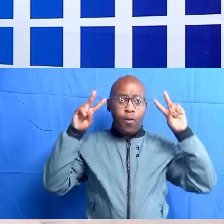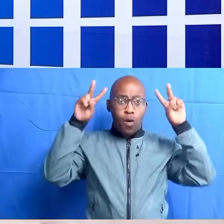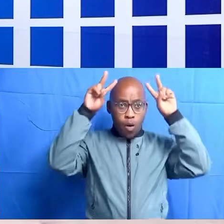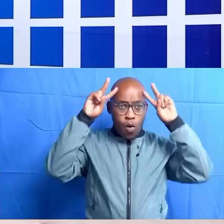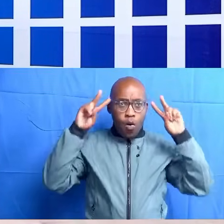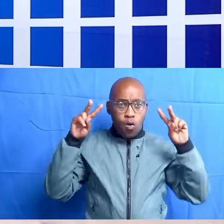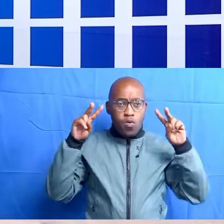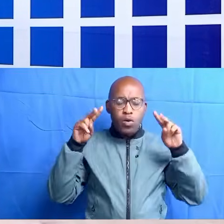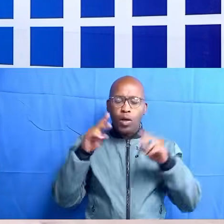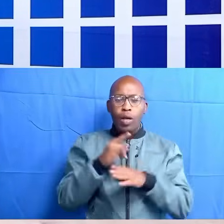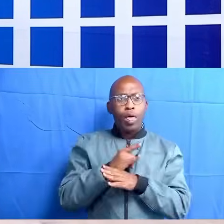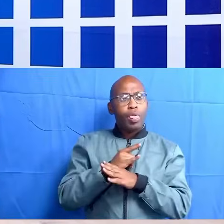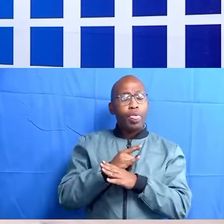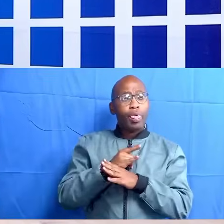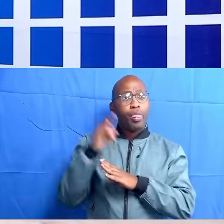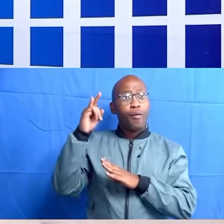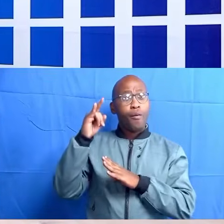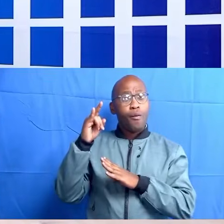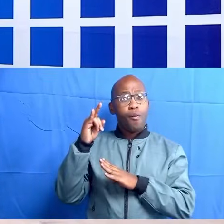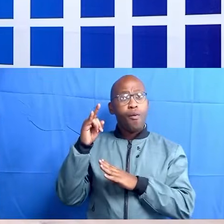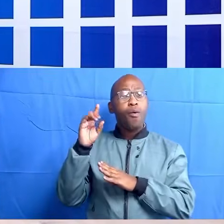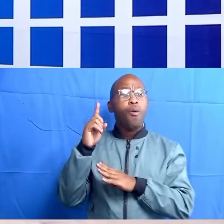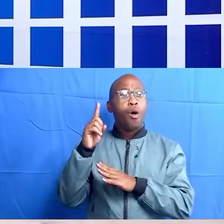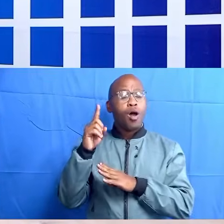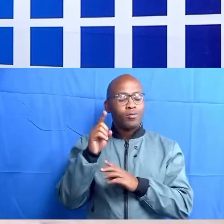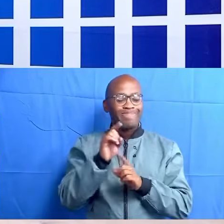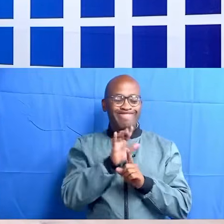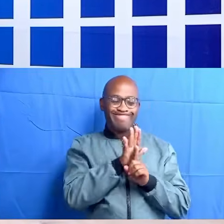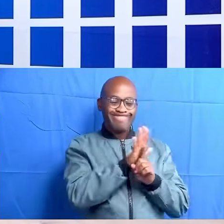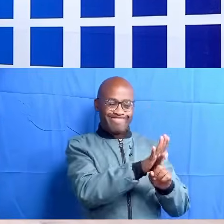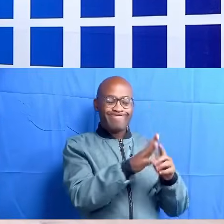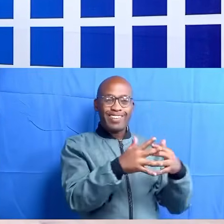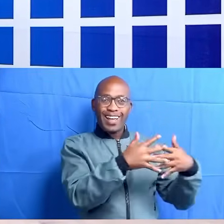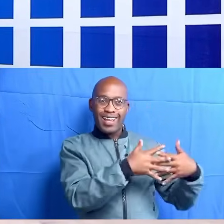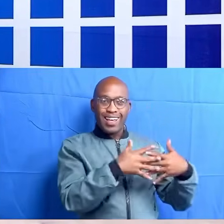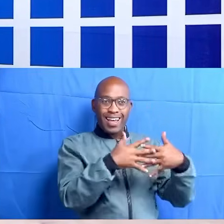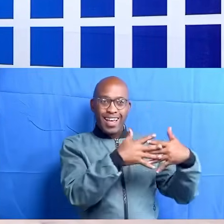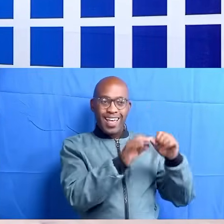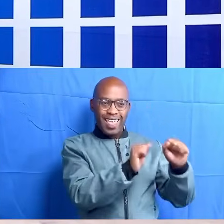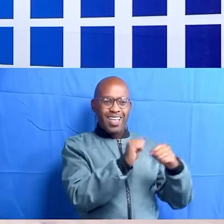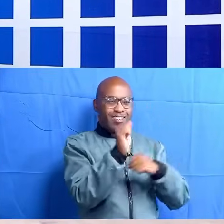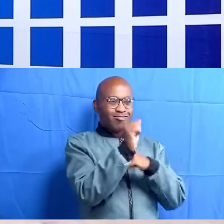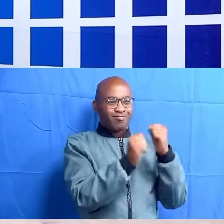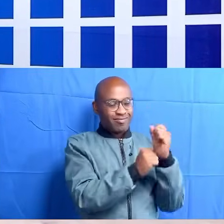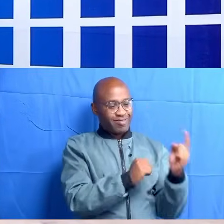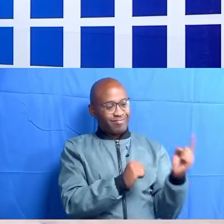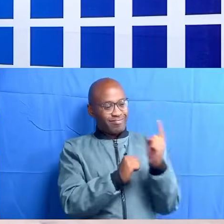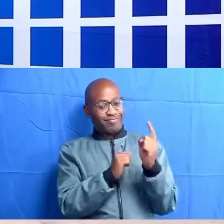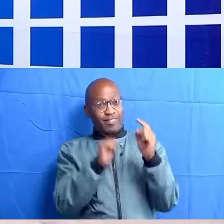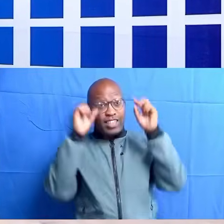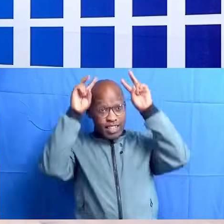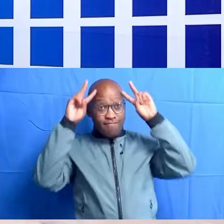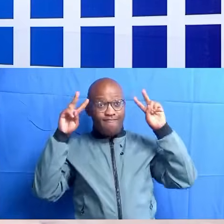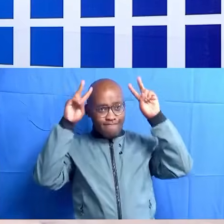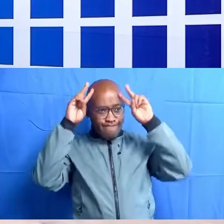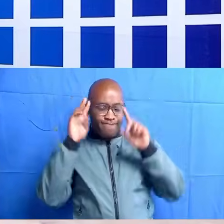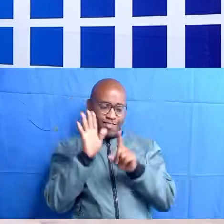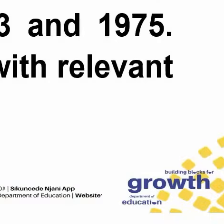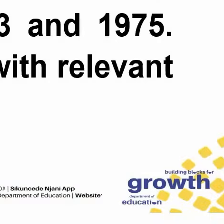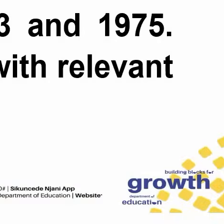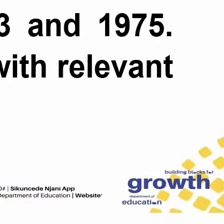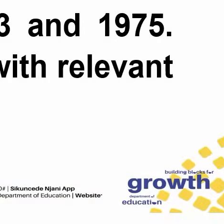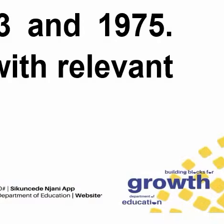in making United States of America strategies ineffective during the Vietnam War between 1963